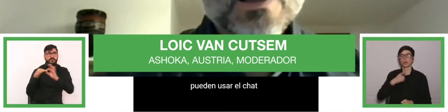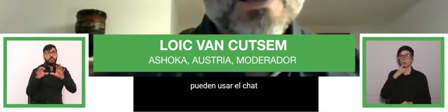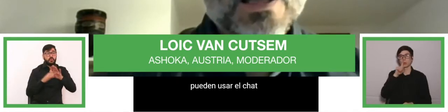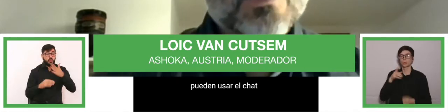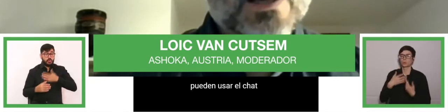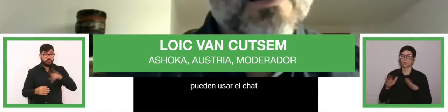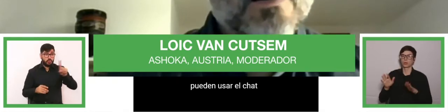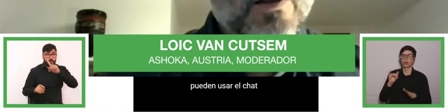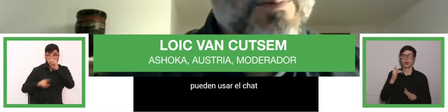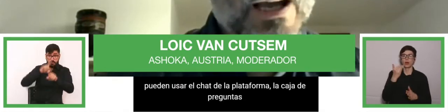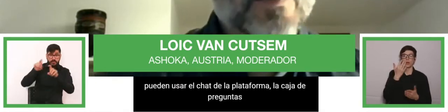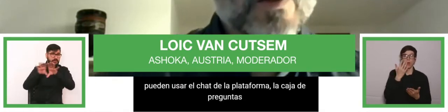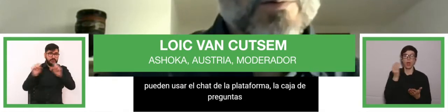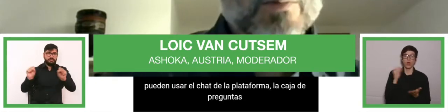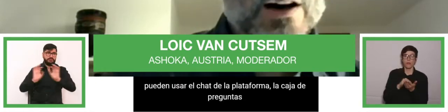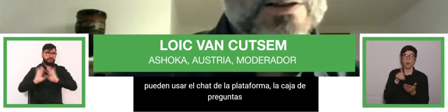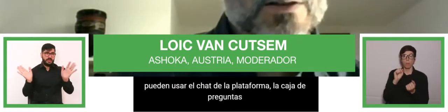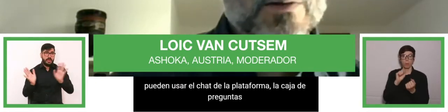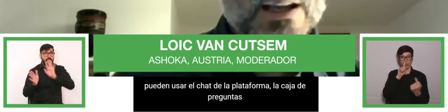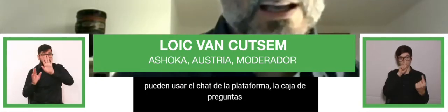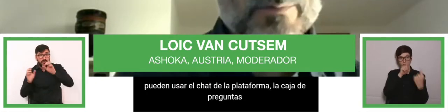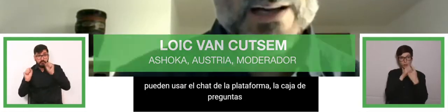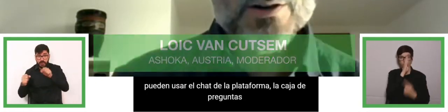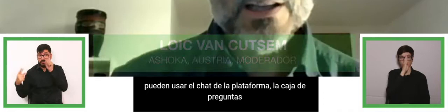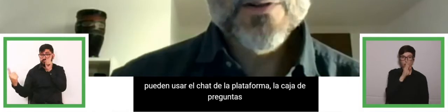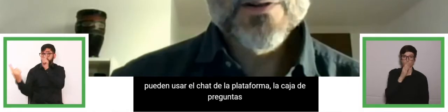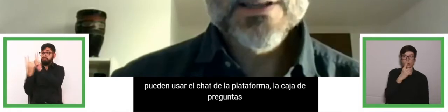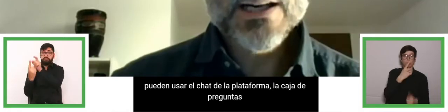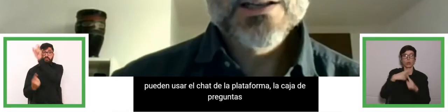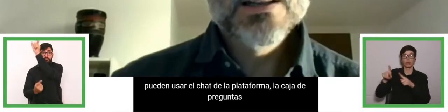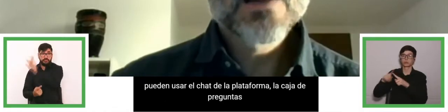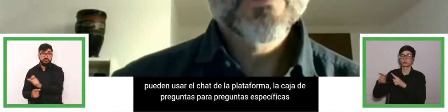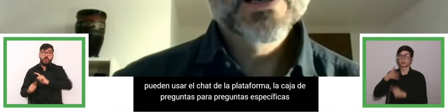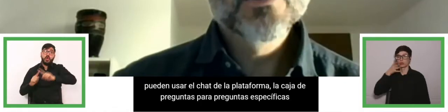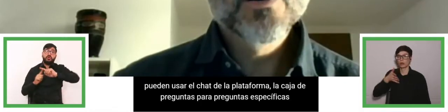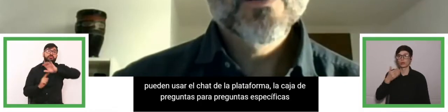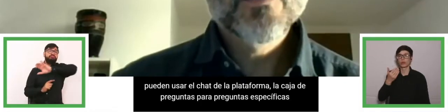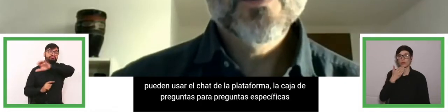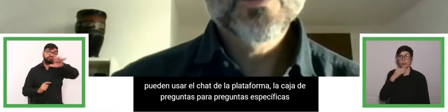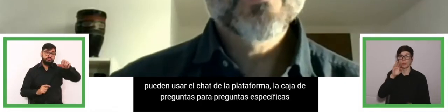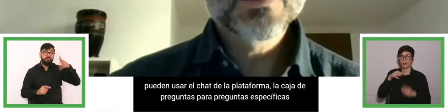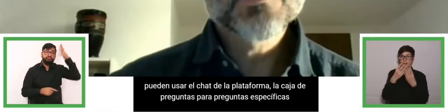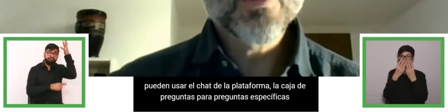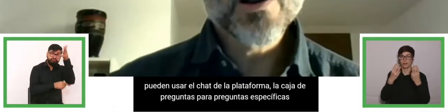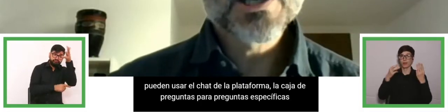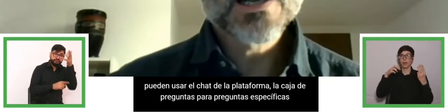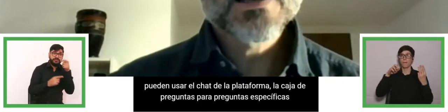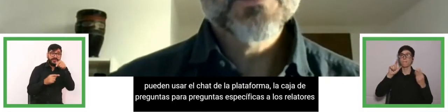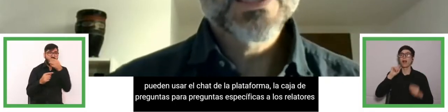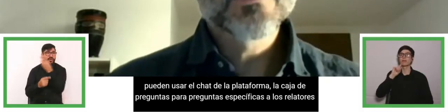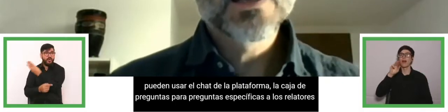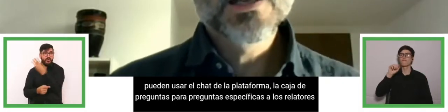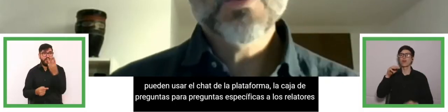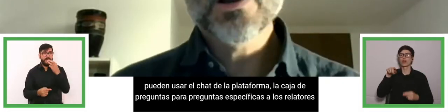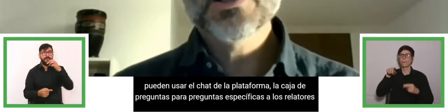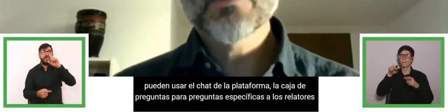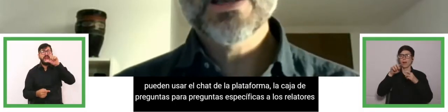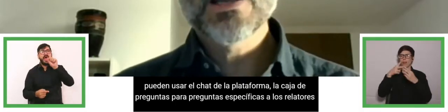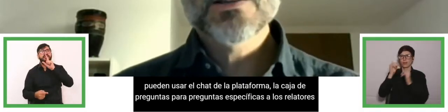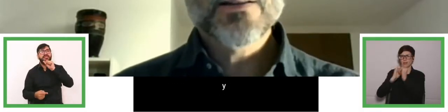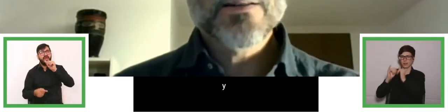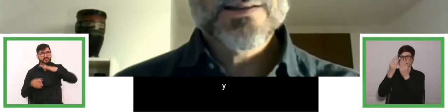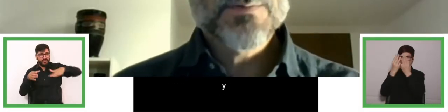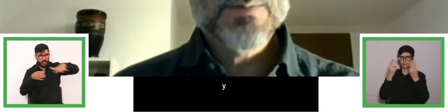on, you can, on the platform, browse to the impact transfer section and find an overview of each project. And on each